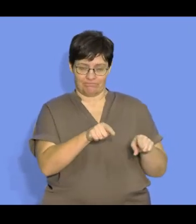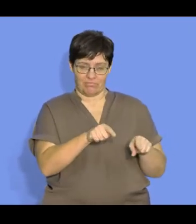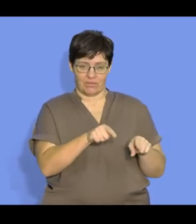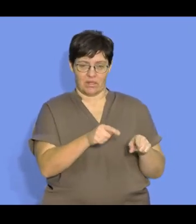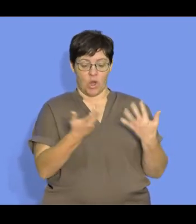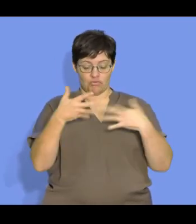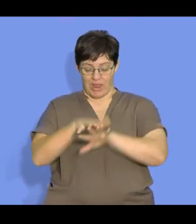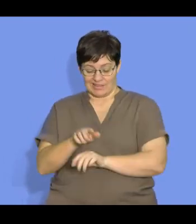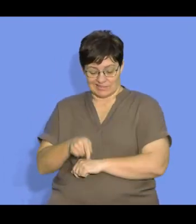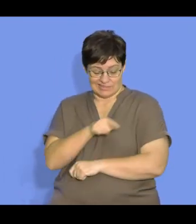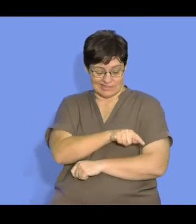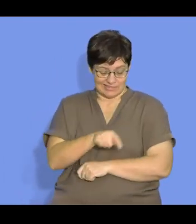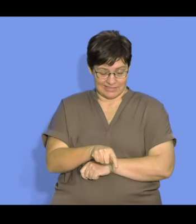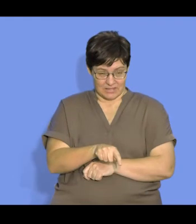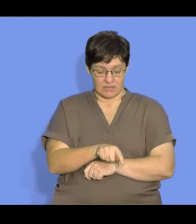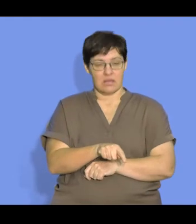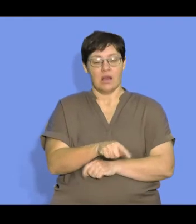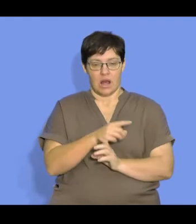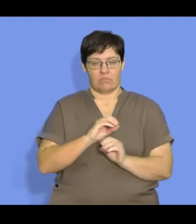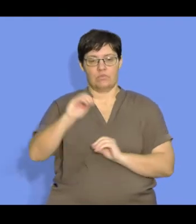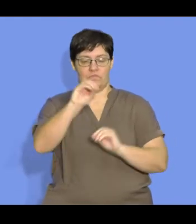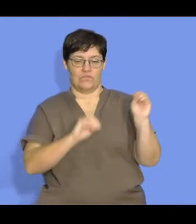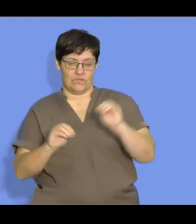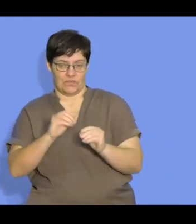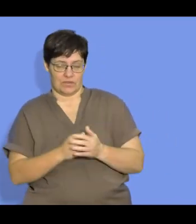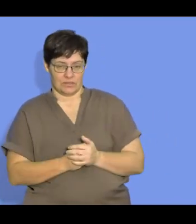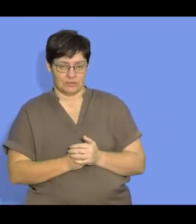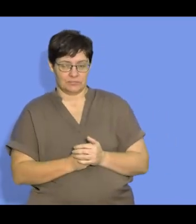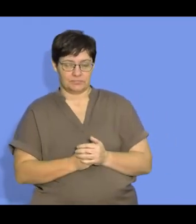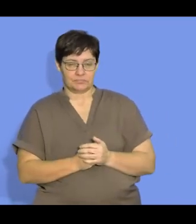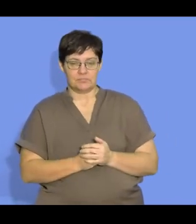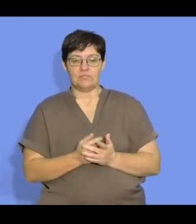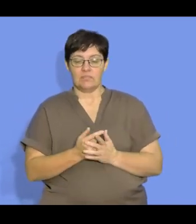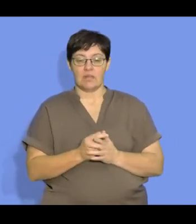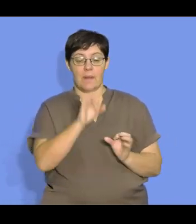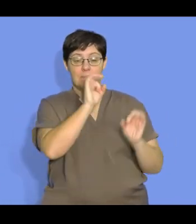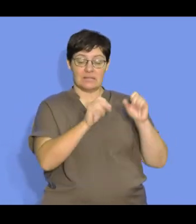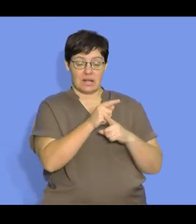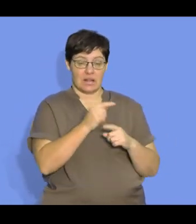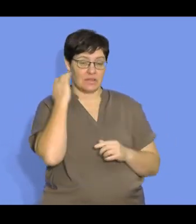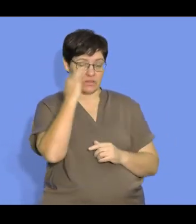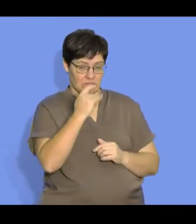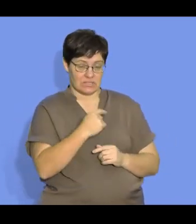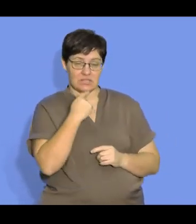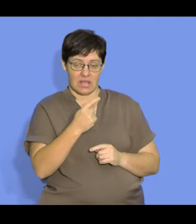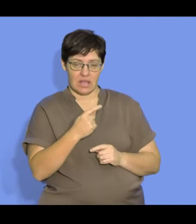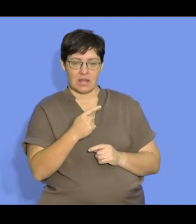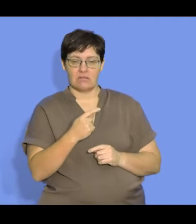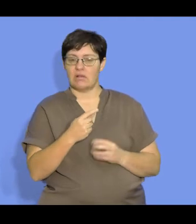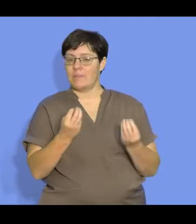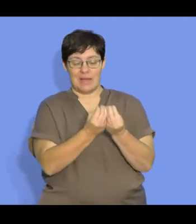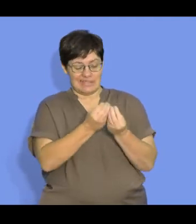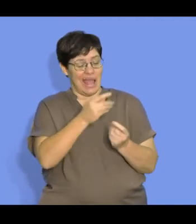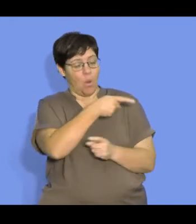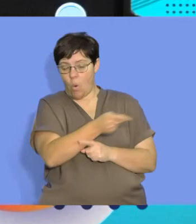particles that now moves. Remember, the particle theory says all matter is made up